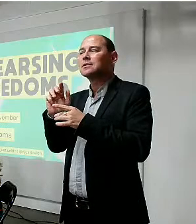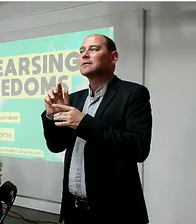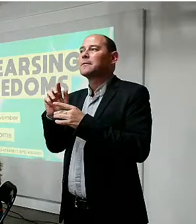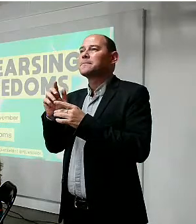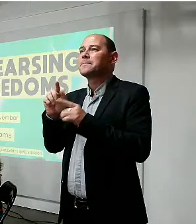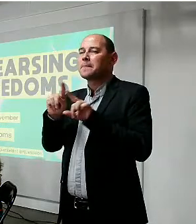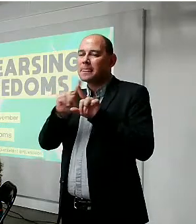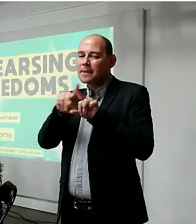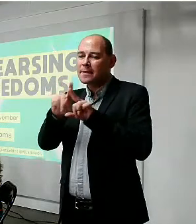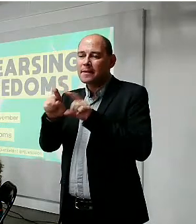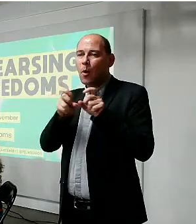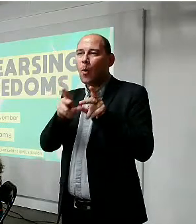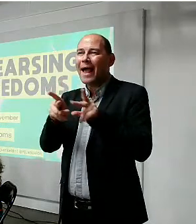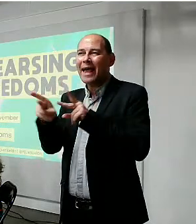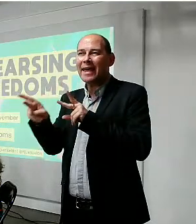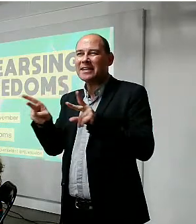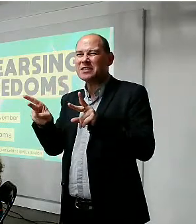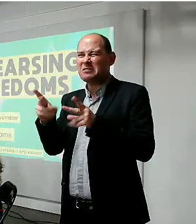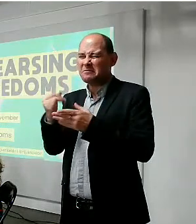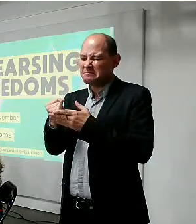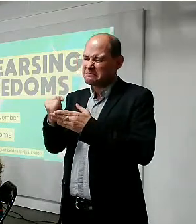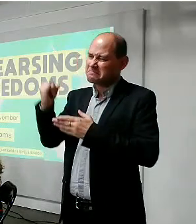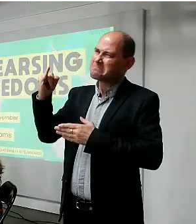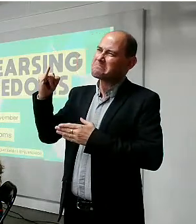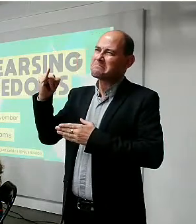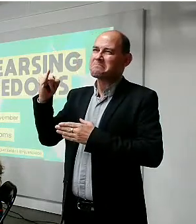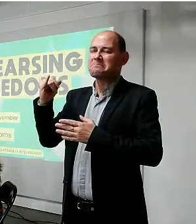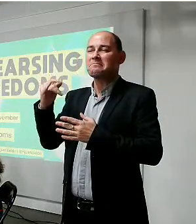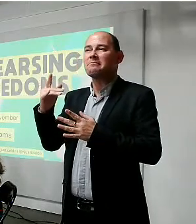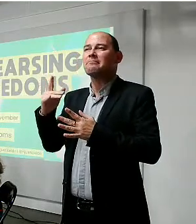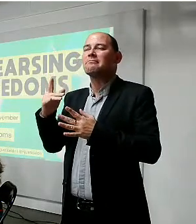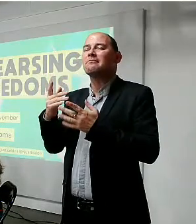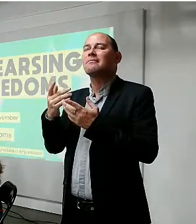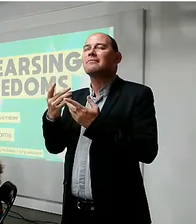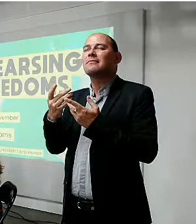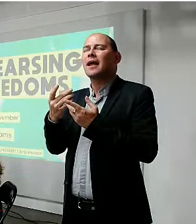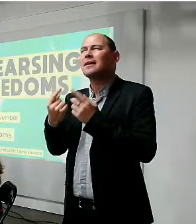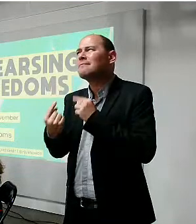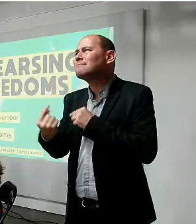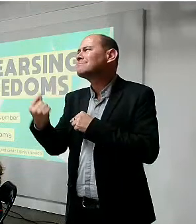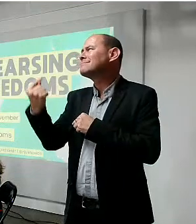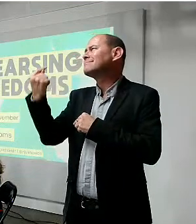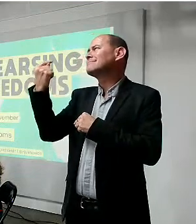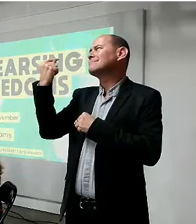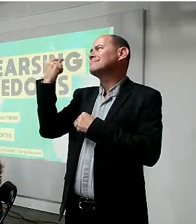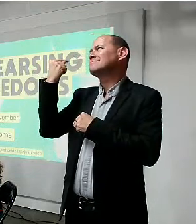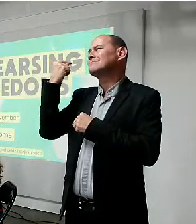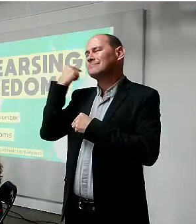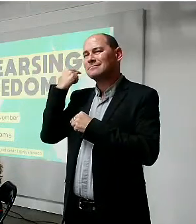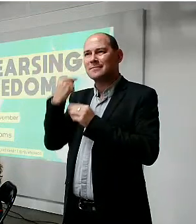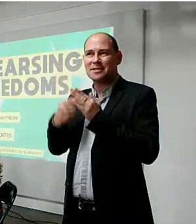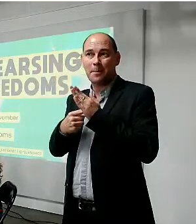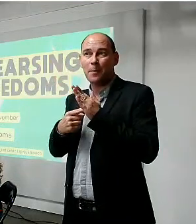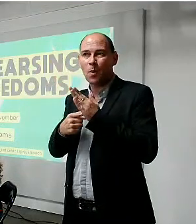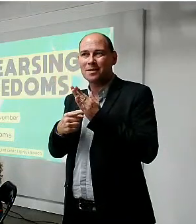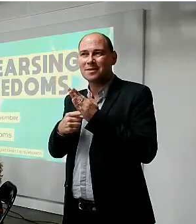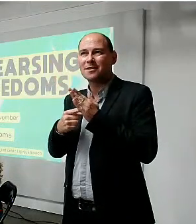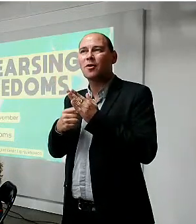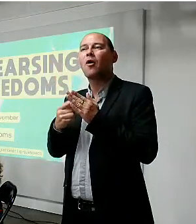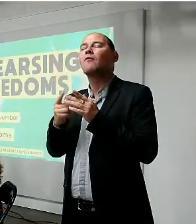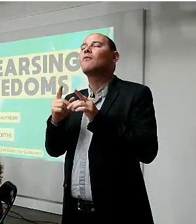ways of that defiance, I guess, and how far that goes back is so important in terms of what we're